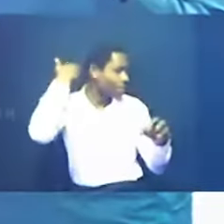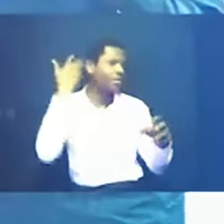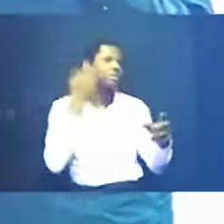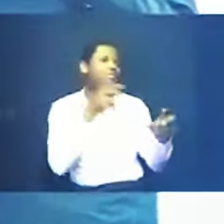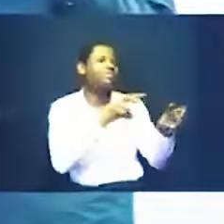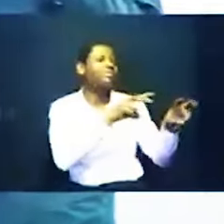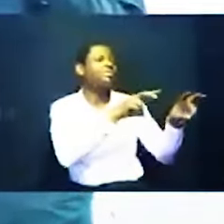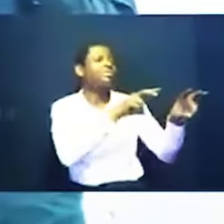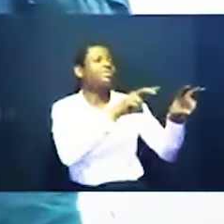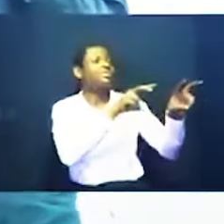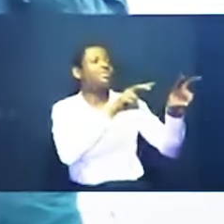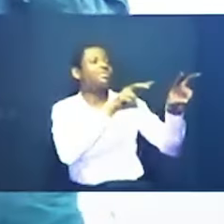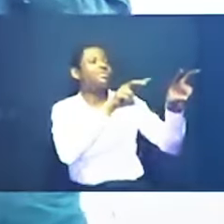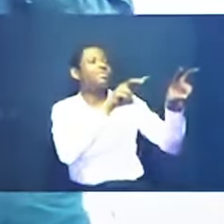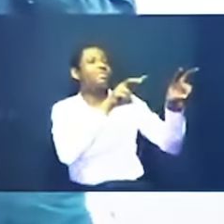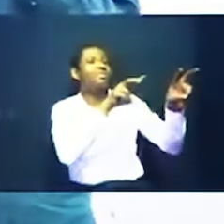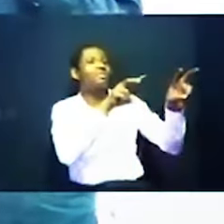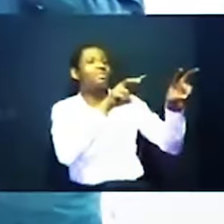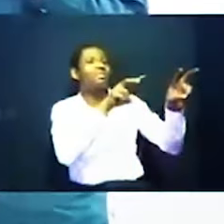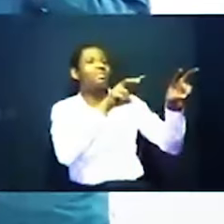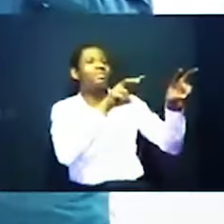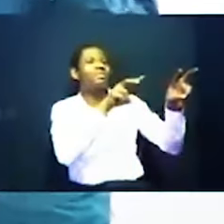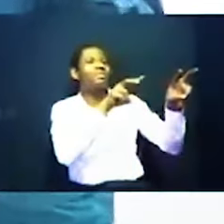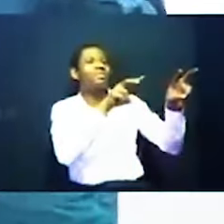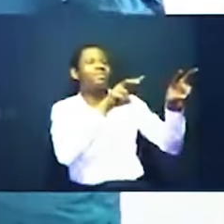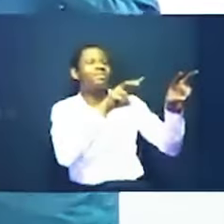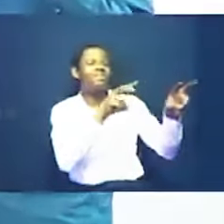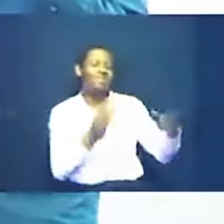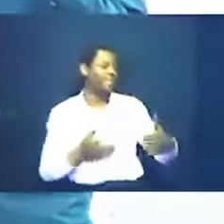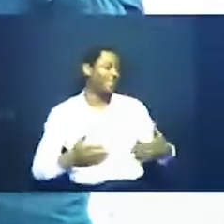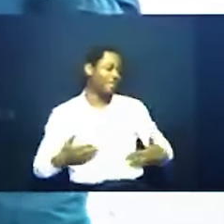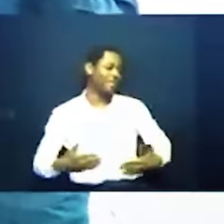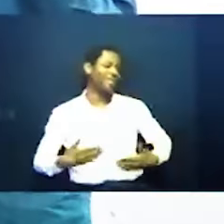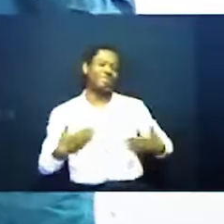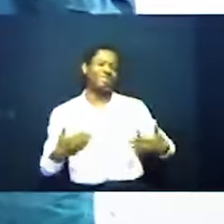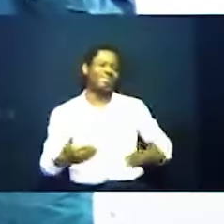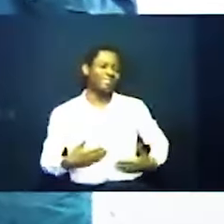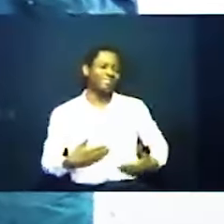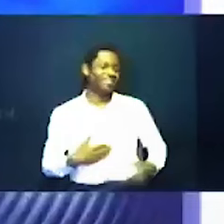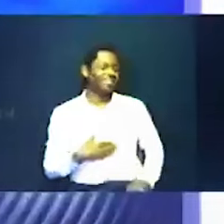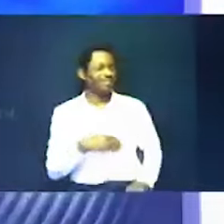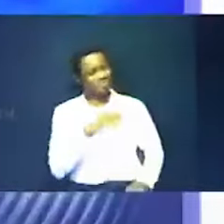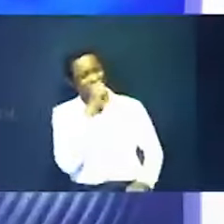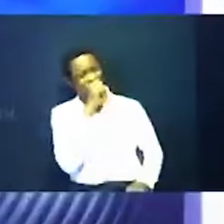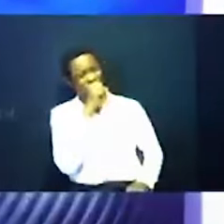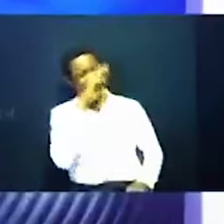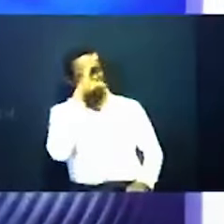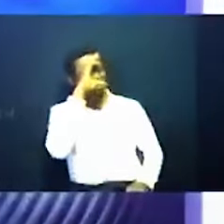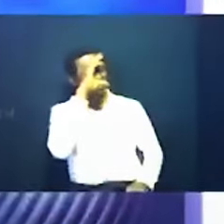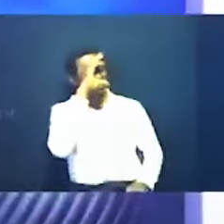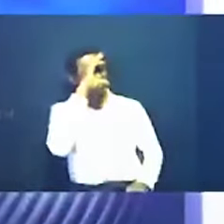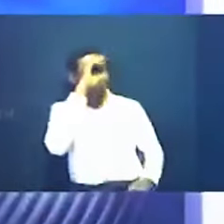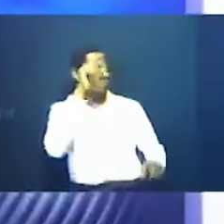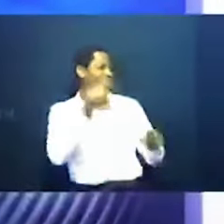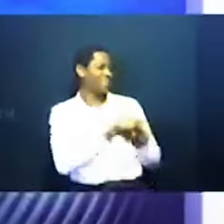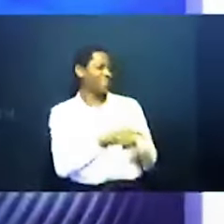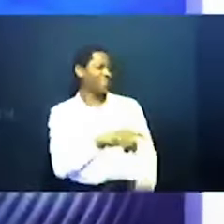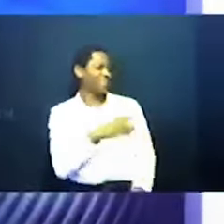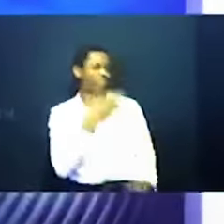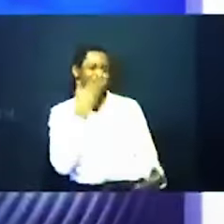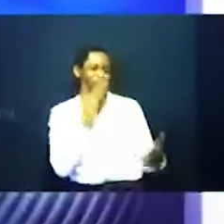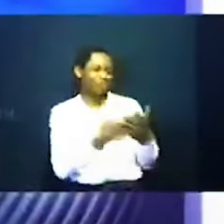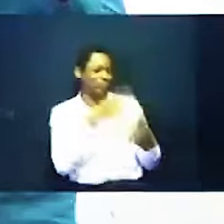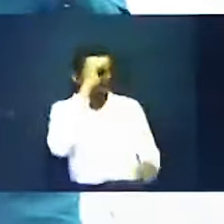we're looking at him. Shen, sir. Admiring this brother. Ah, near general. Oh, brother, so so. Oh, Ura, so so. Oh, brother, so